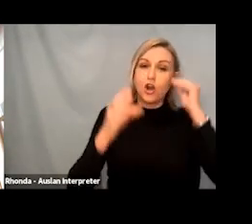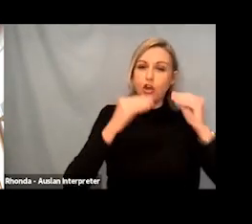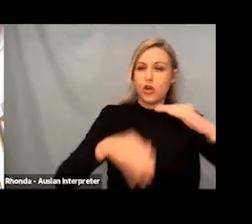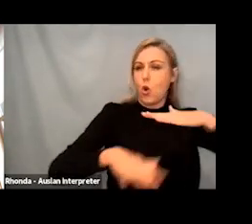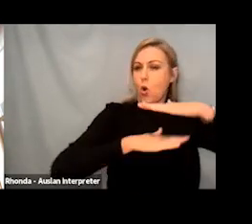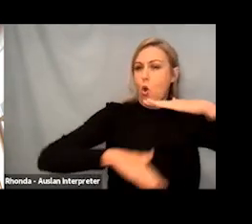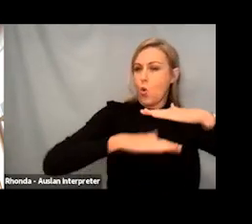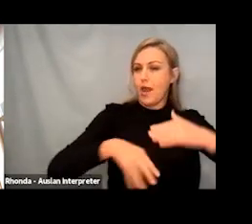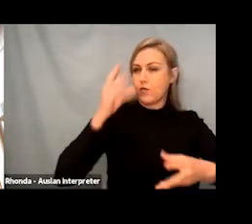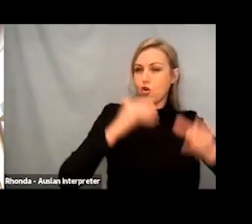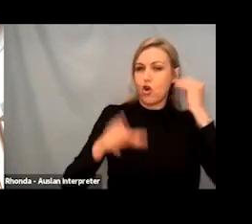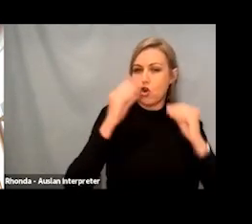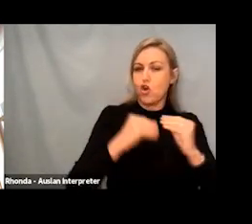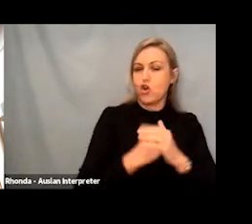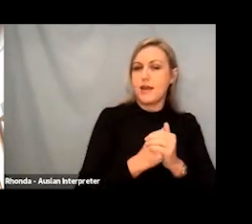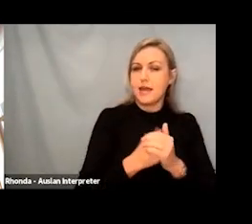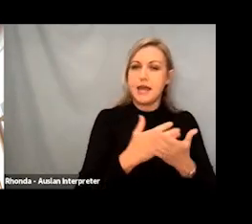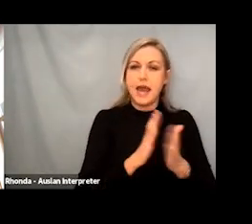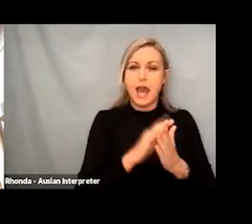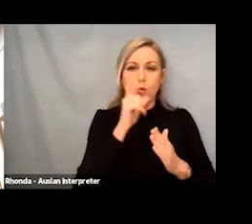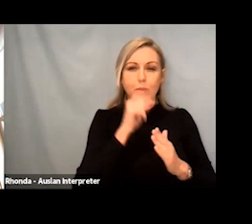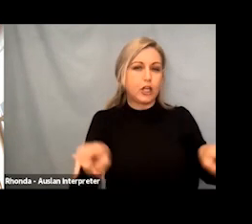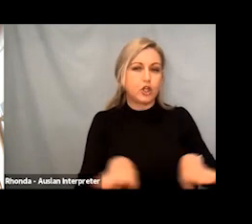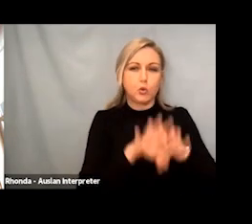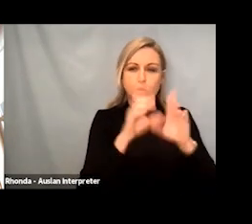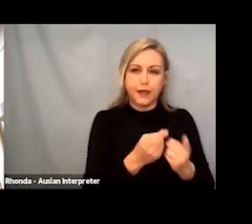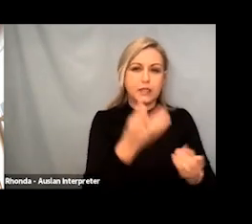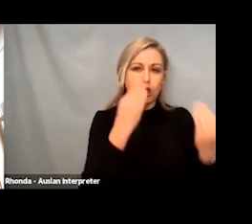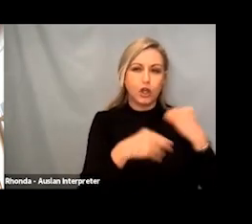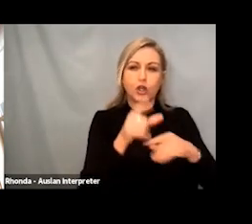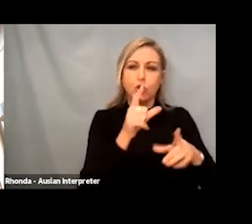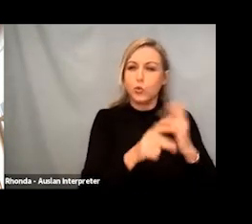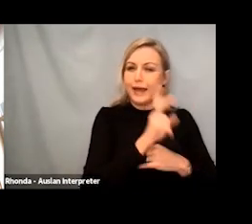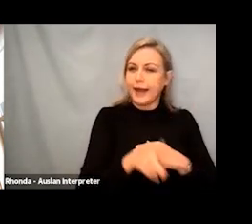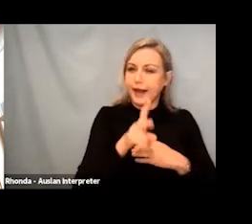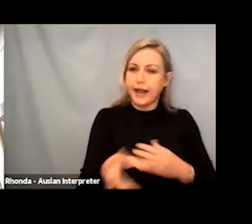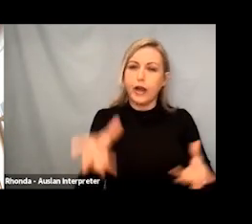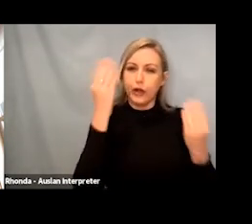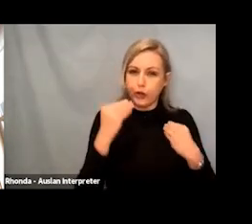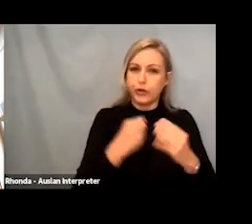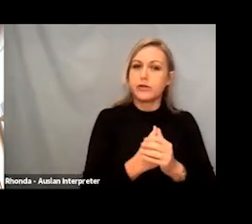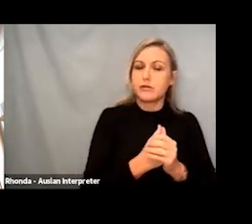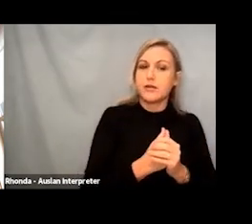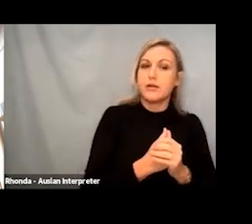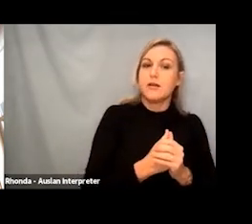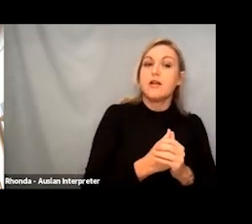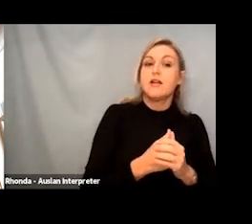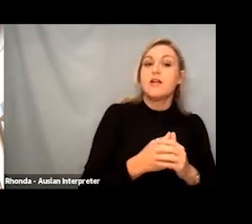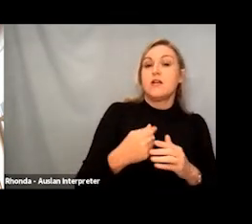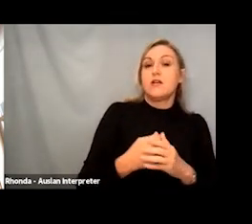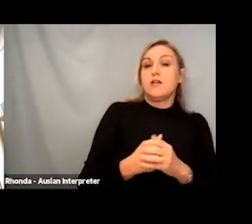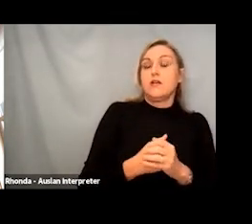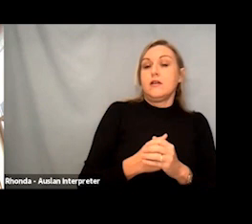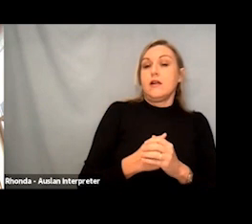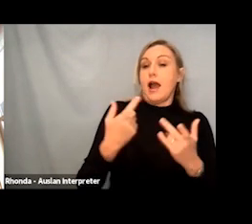associative learning, classical conditioning type learning, both aversive and aversive in particular.